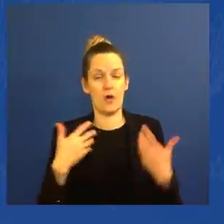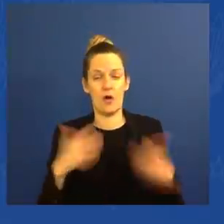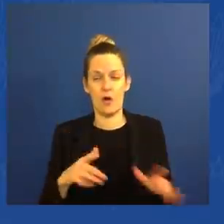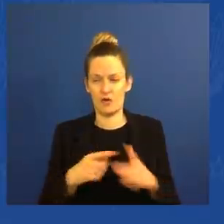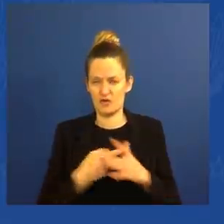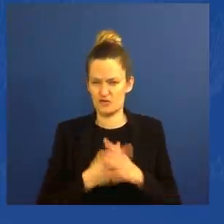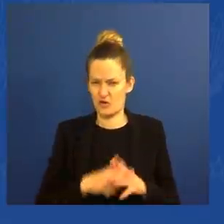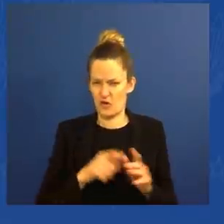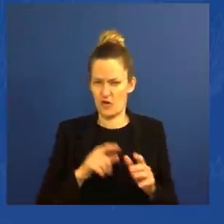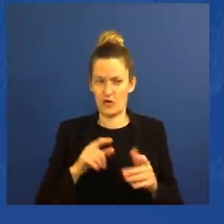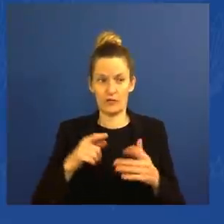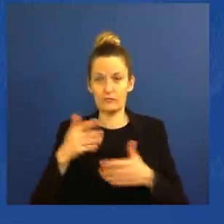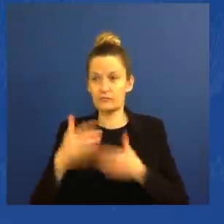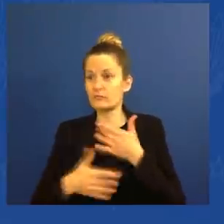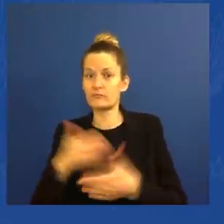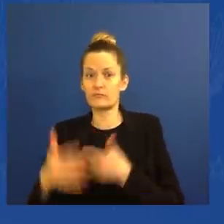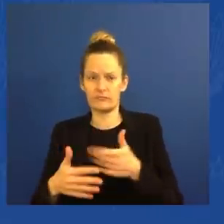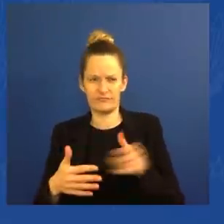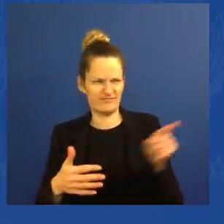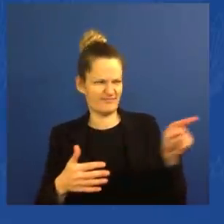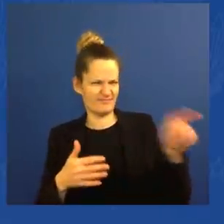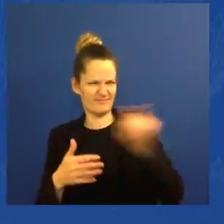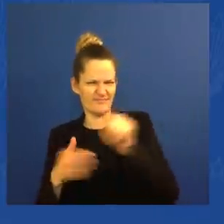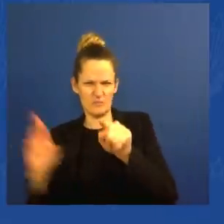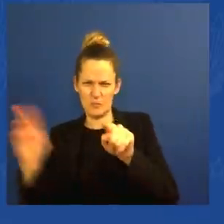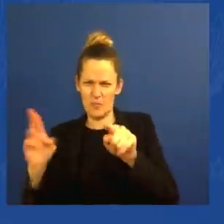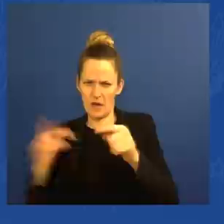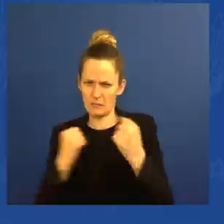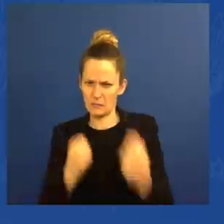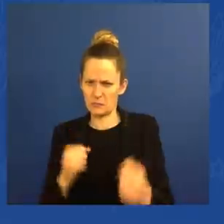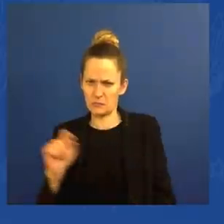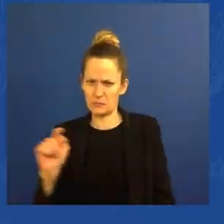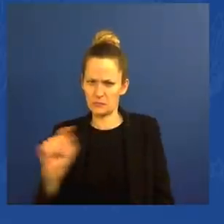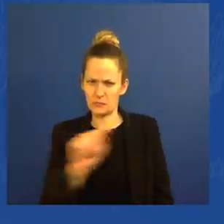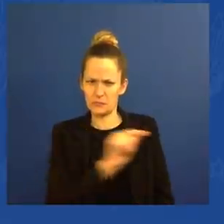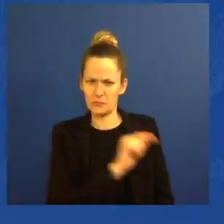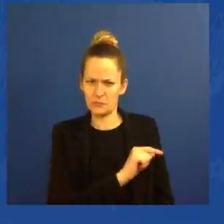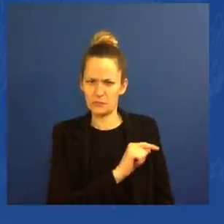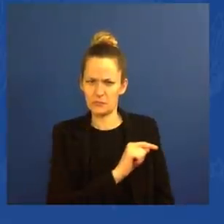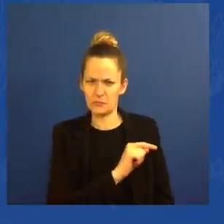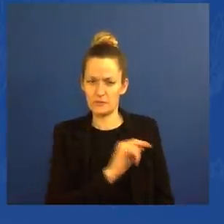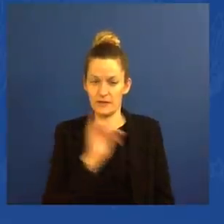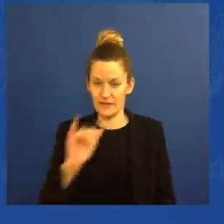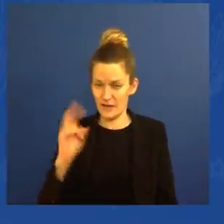old saying goes, up or out. So I do appreciate what you all do.